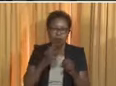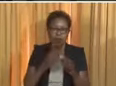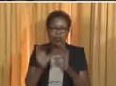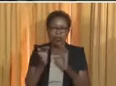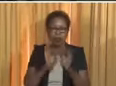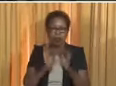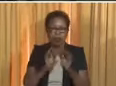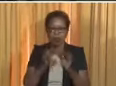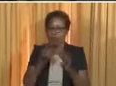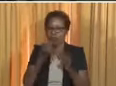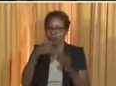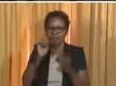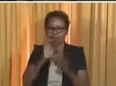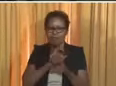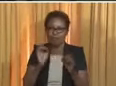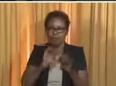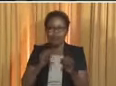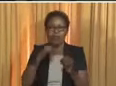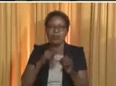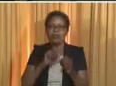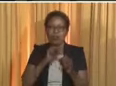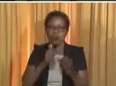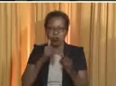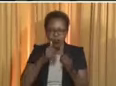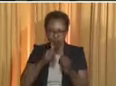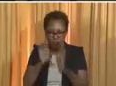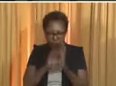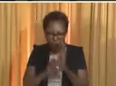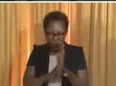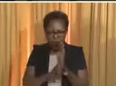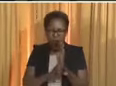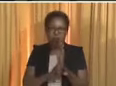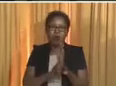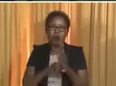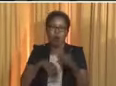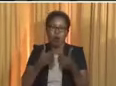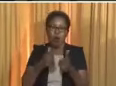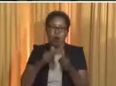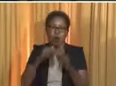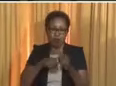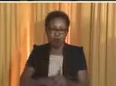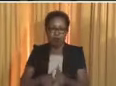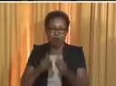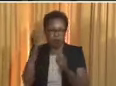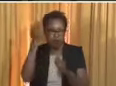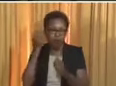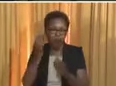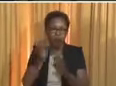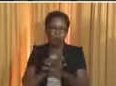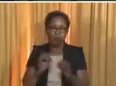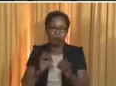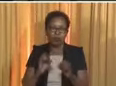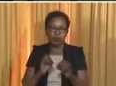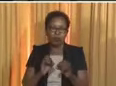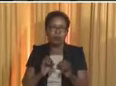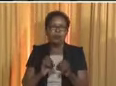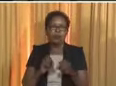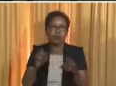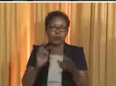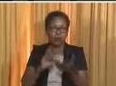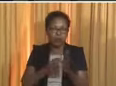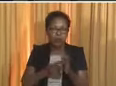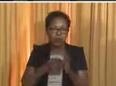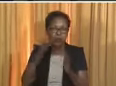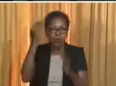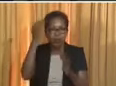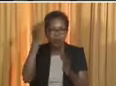misadventure, if not judicial constitutional overreach or judicial invention. As such, the learned judges erred fundamentally